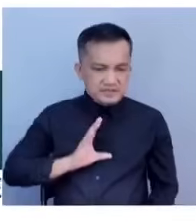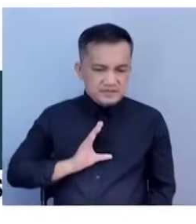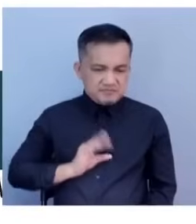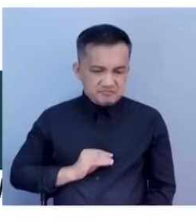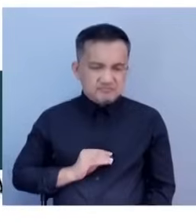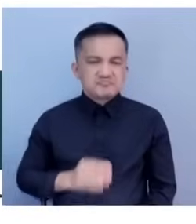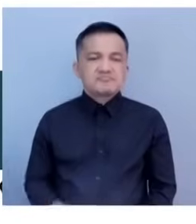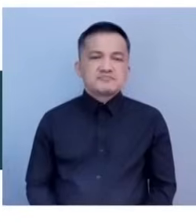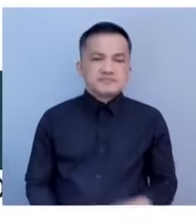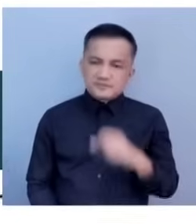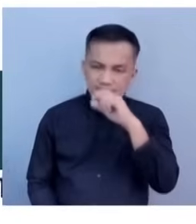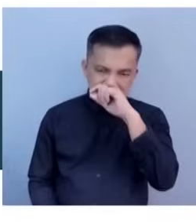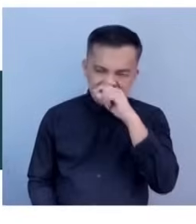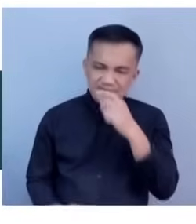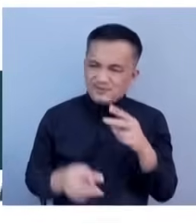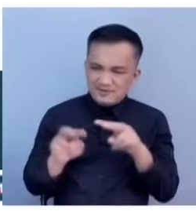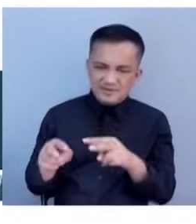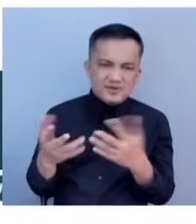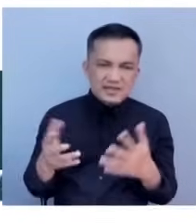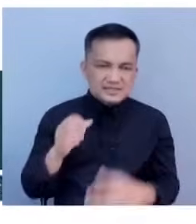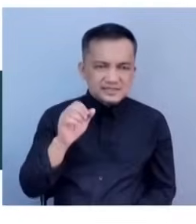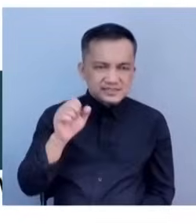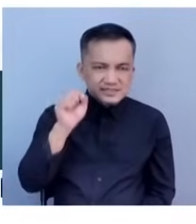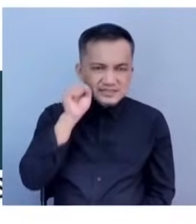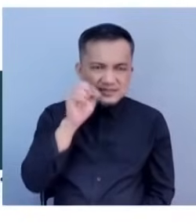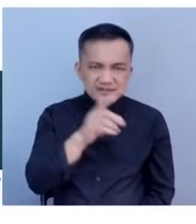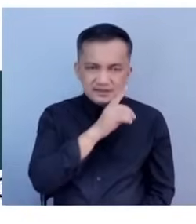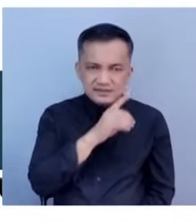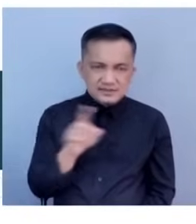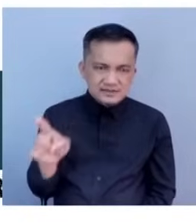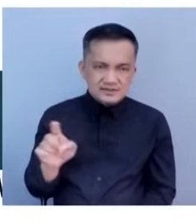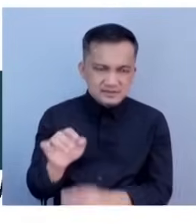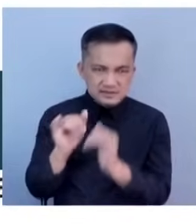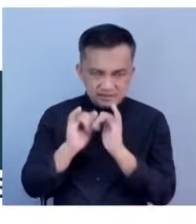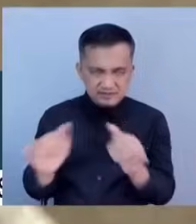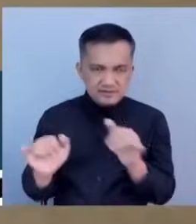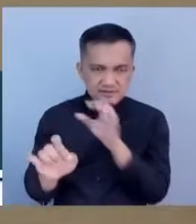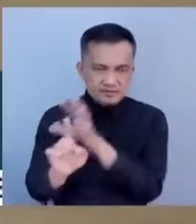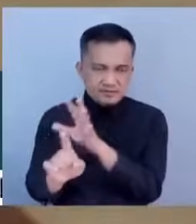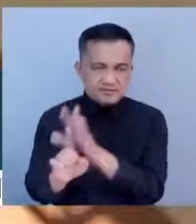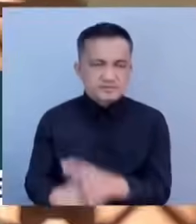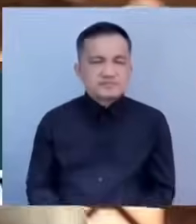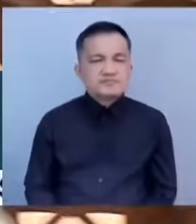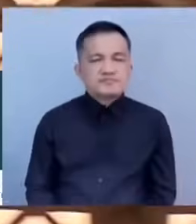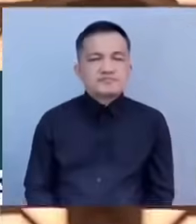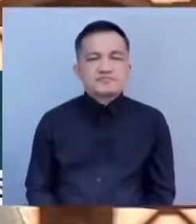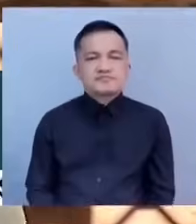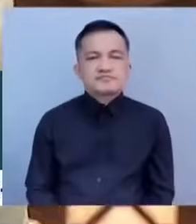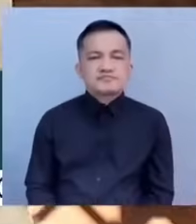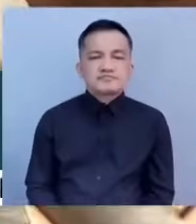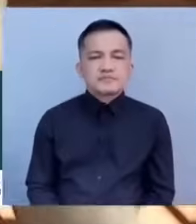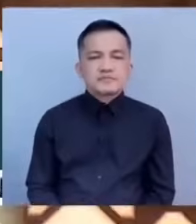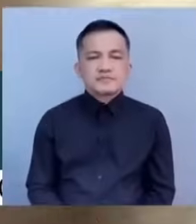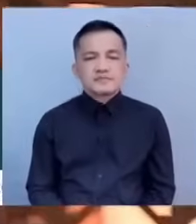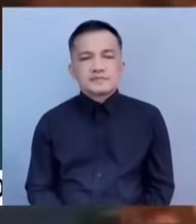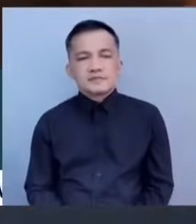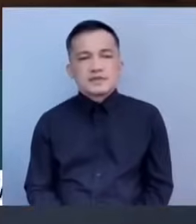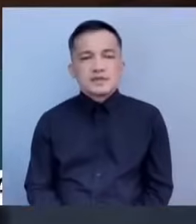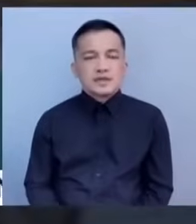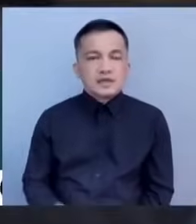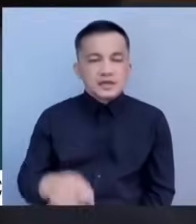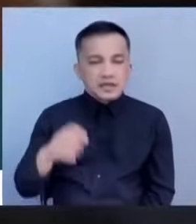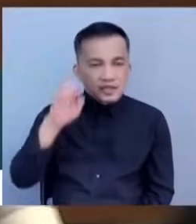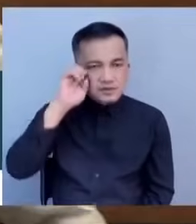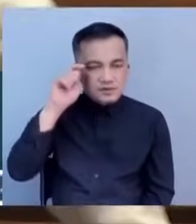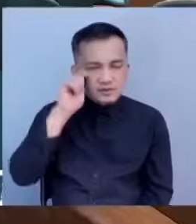versus VP Sara Duterte. She's still very popular. Tulfo also joins House leaders in denying